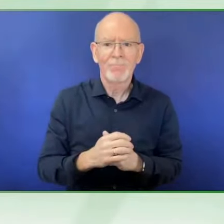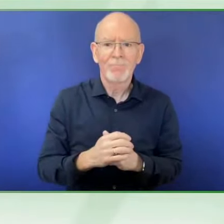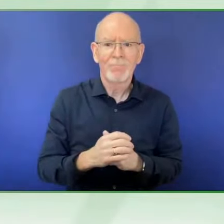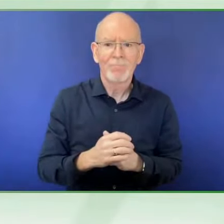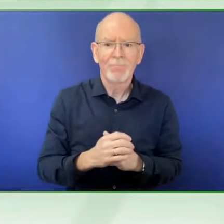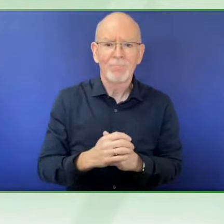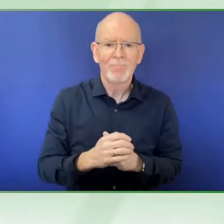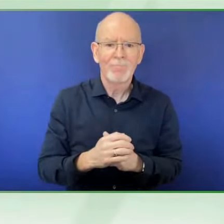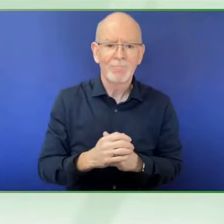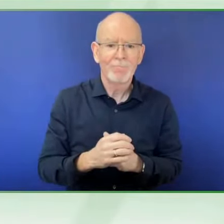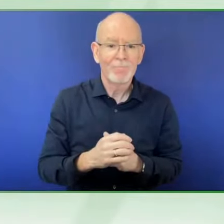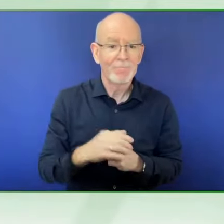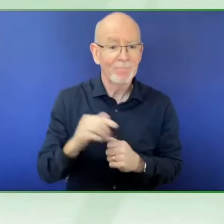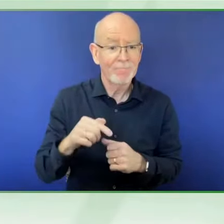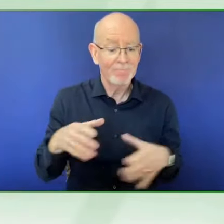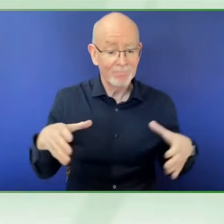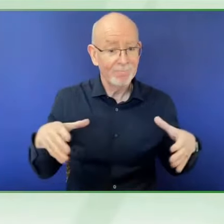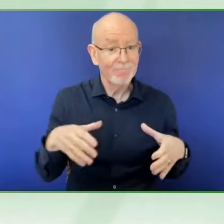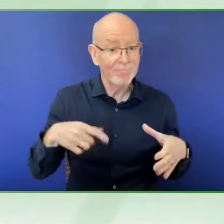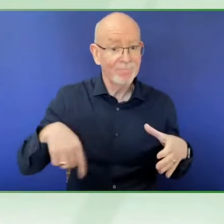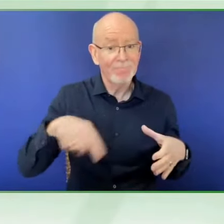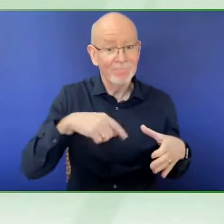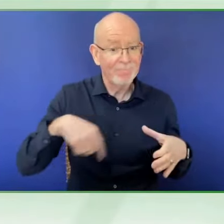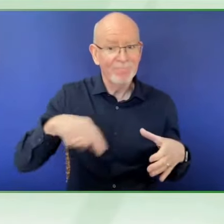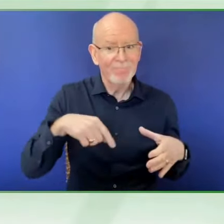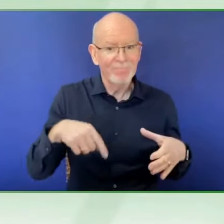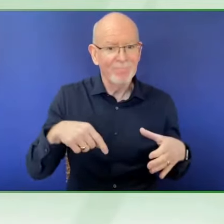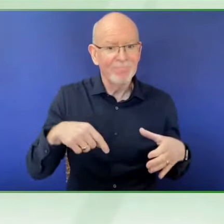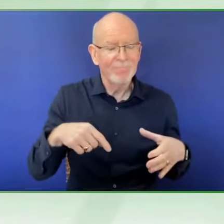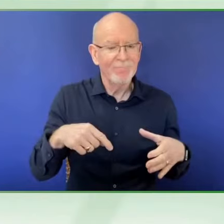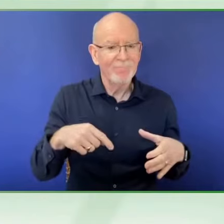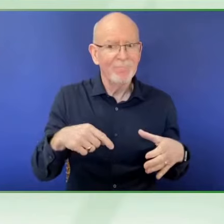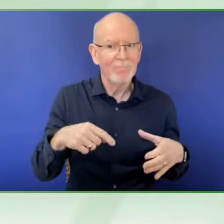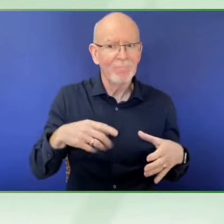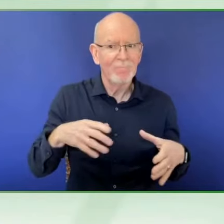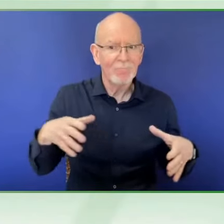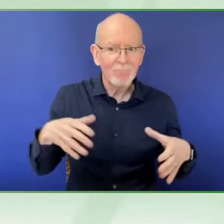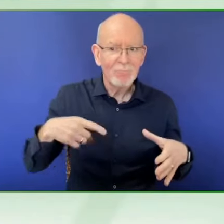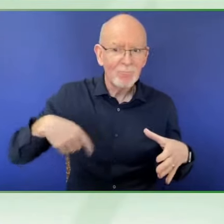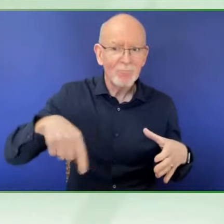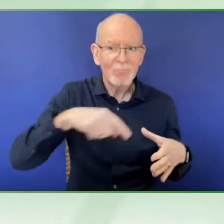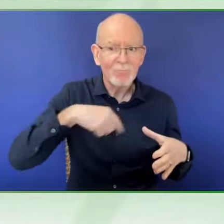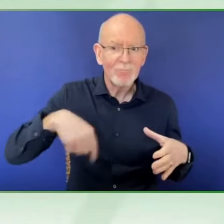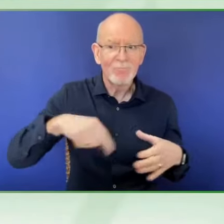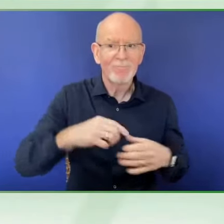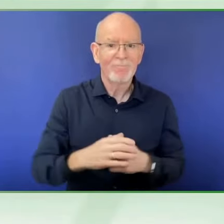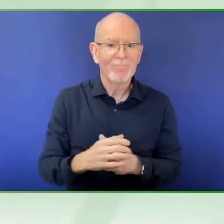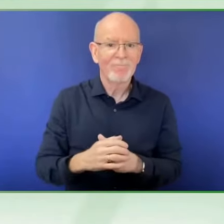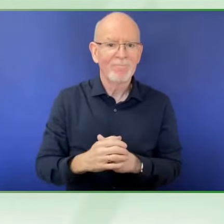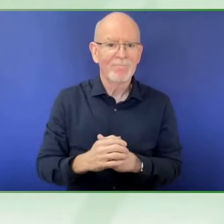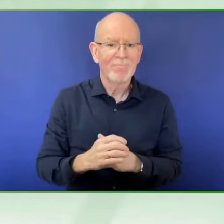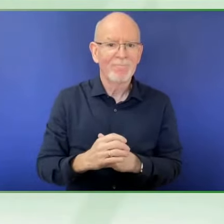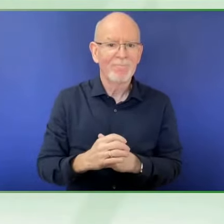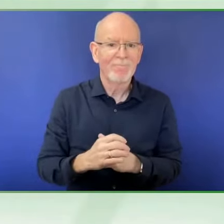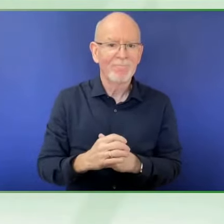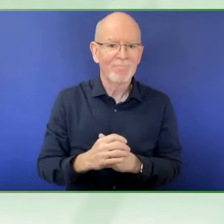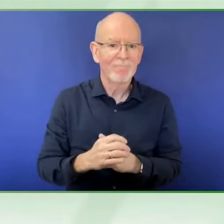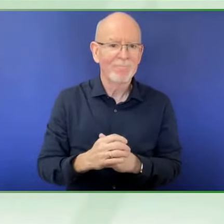astronomical community, including for the first time aspects related to